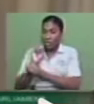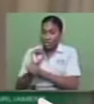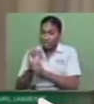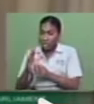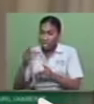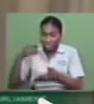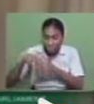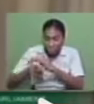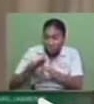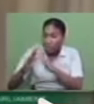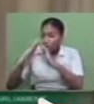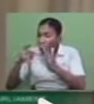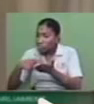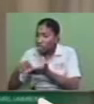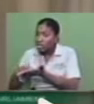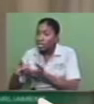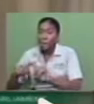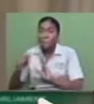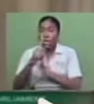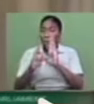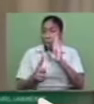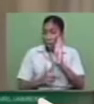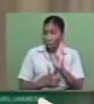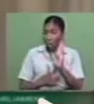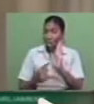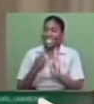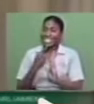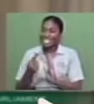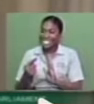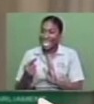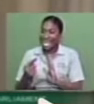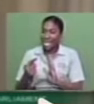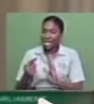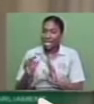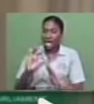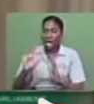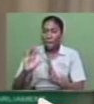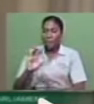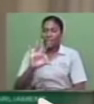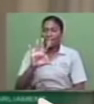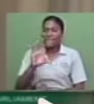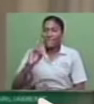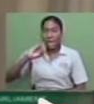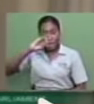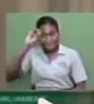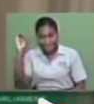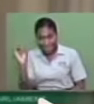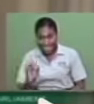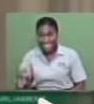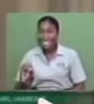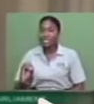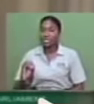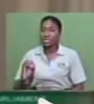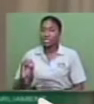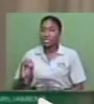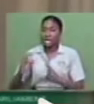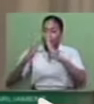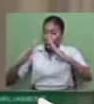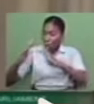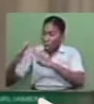So the law is that you must have at least 50% of these properties on the rules. I want to ask, why is the first